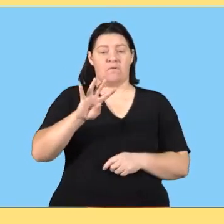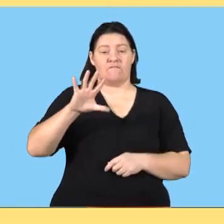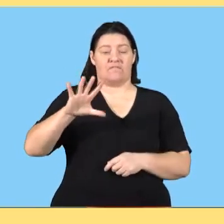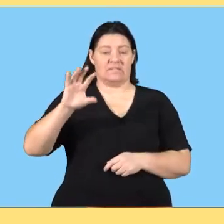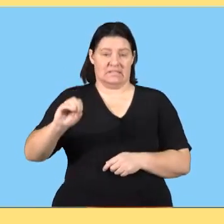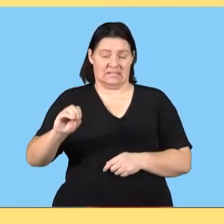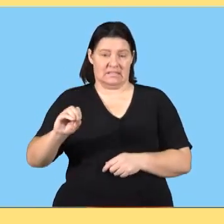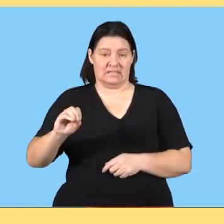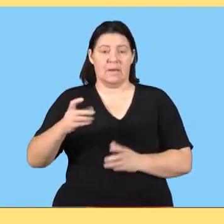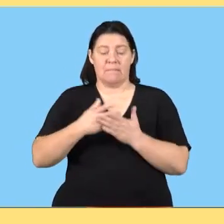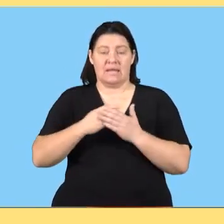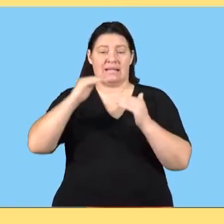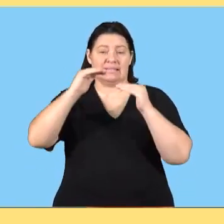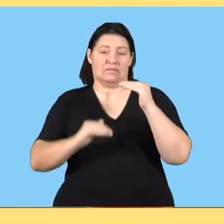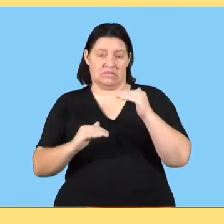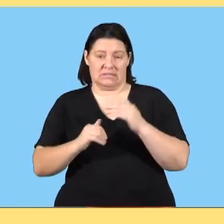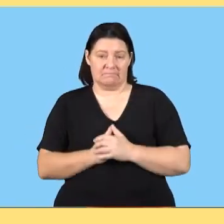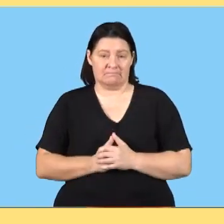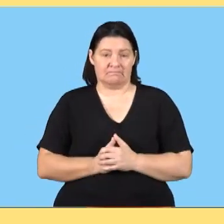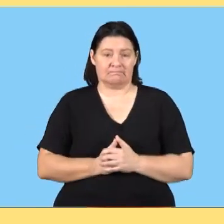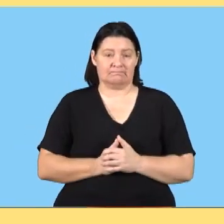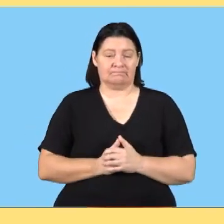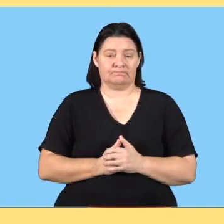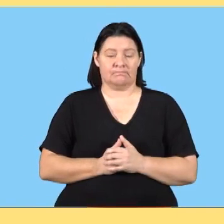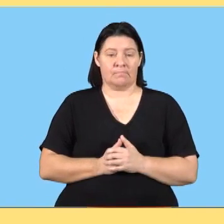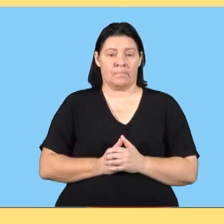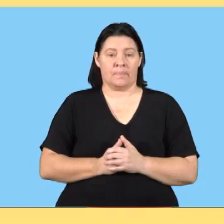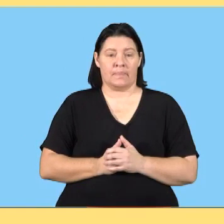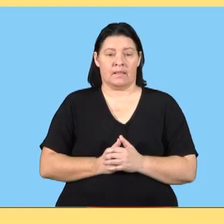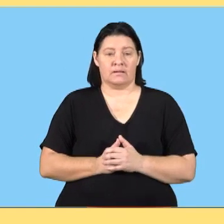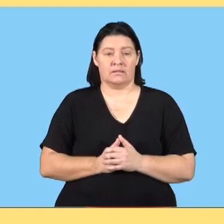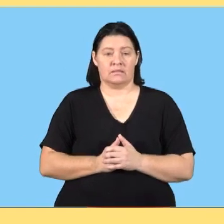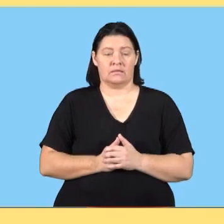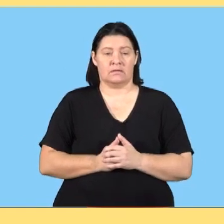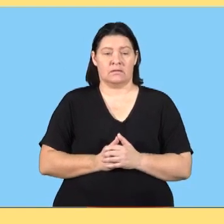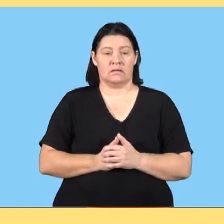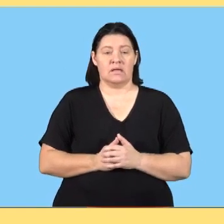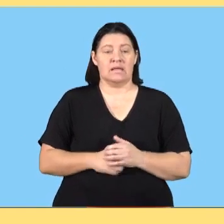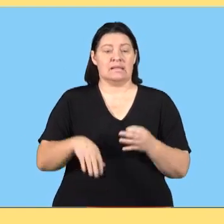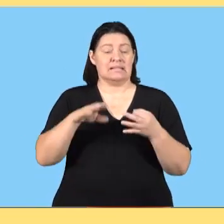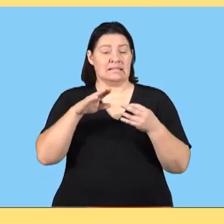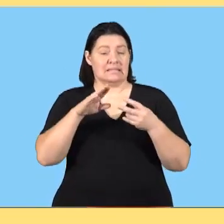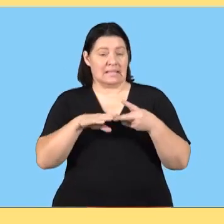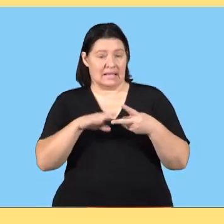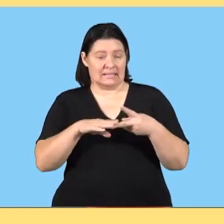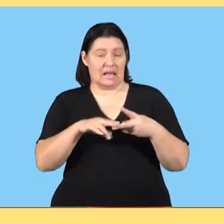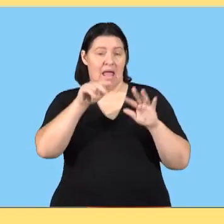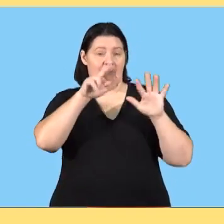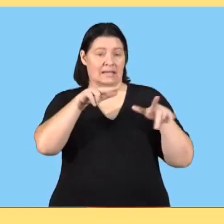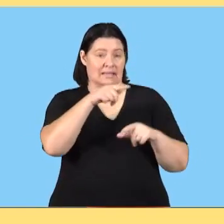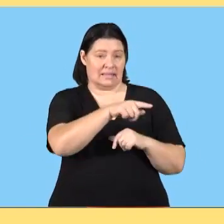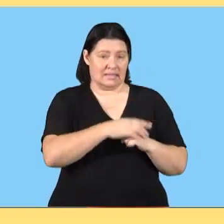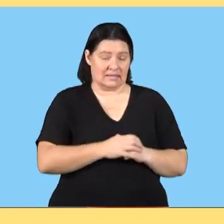is decreasing my debtor's control in this case. The second transaction reads